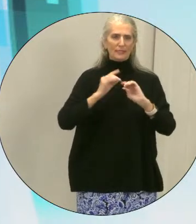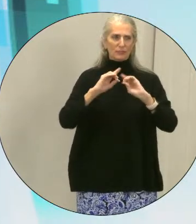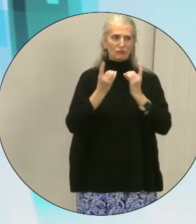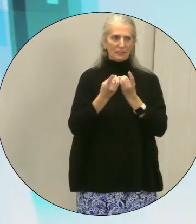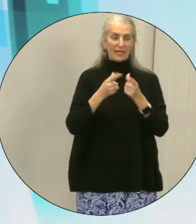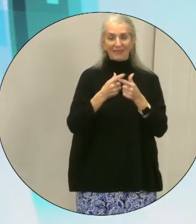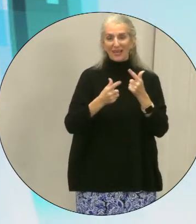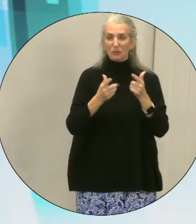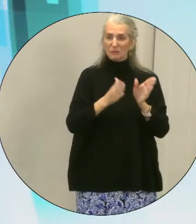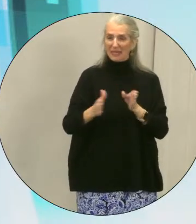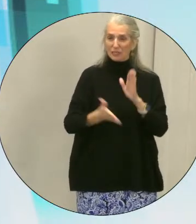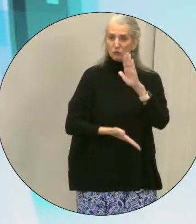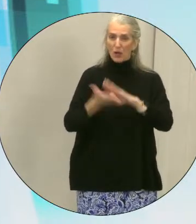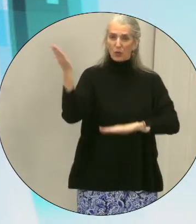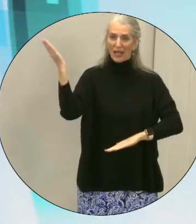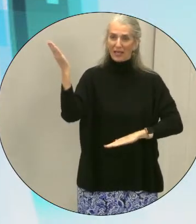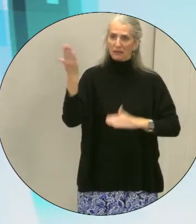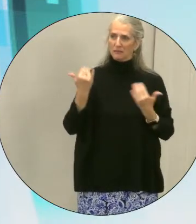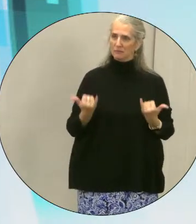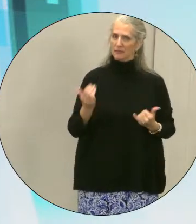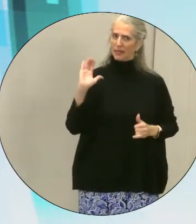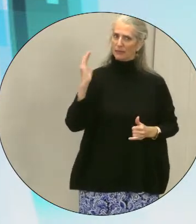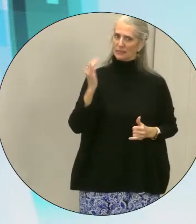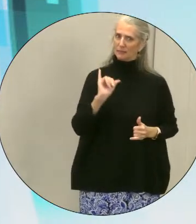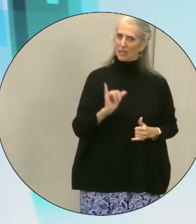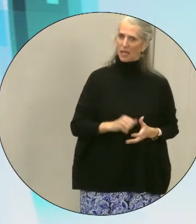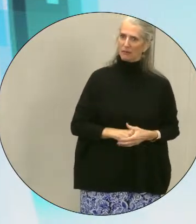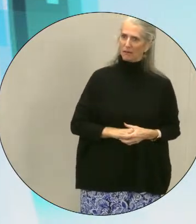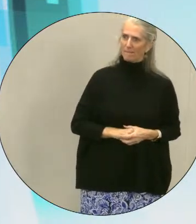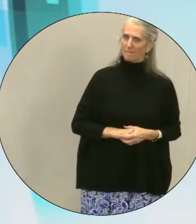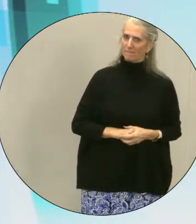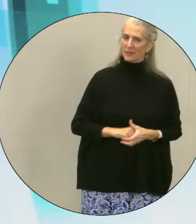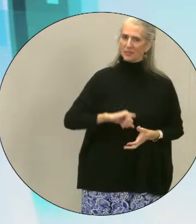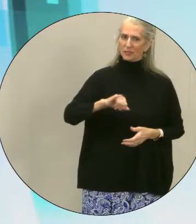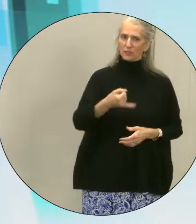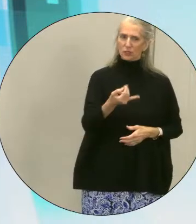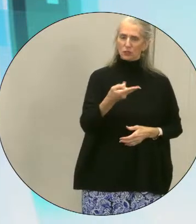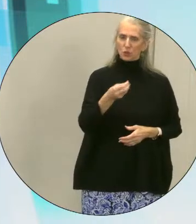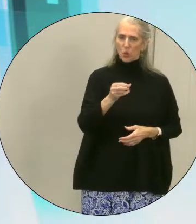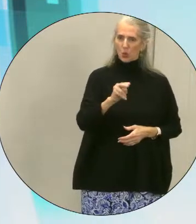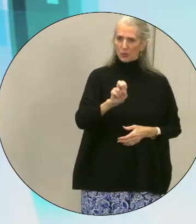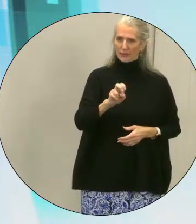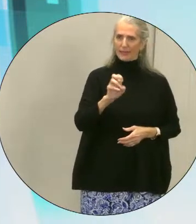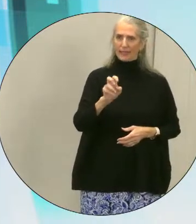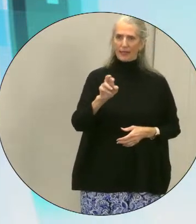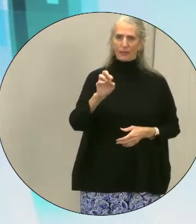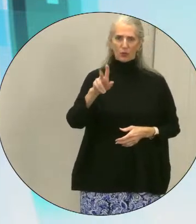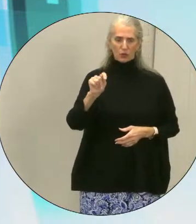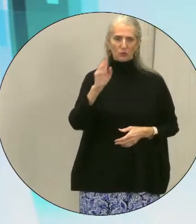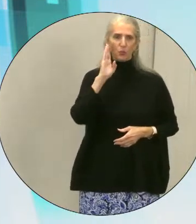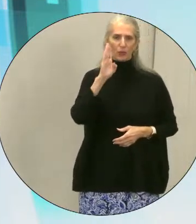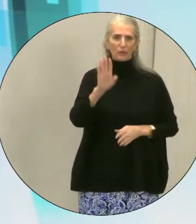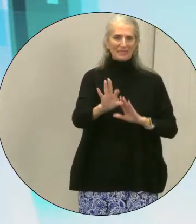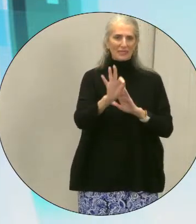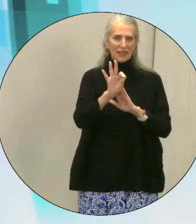away. But now it seems like Joan Ebert is going to get